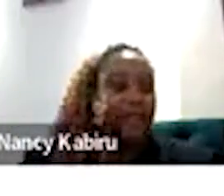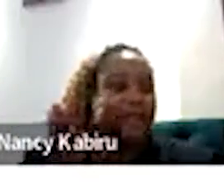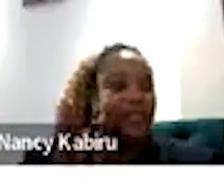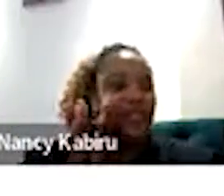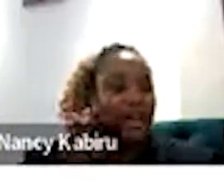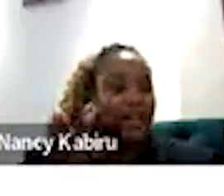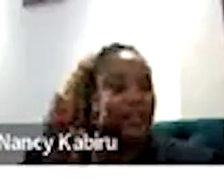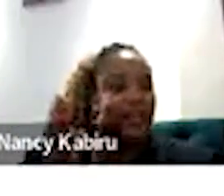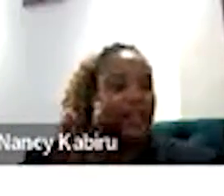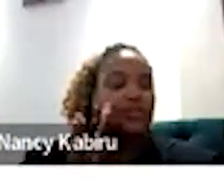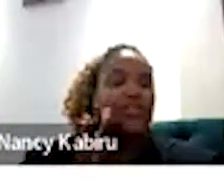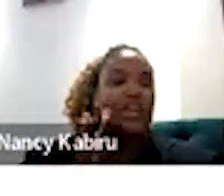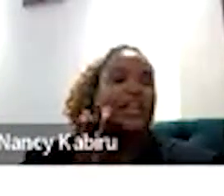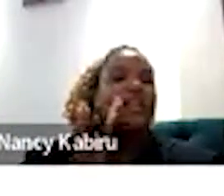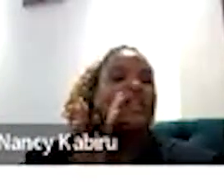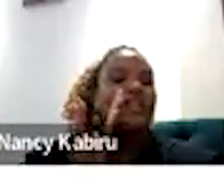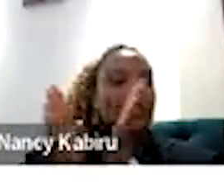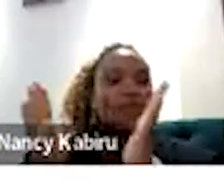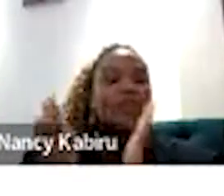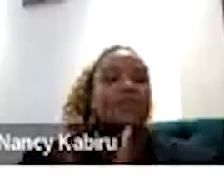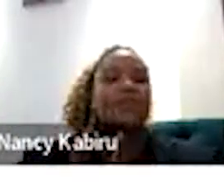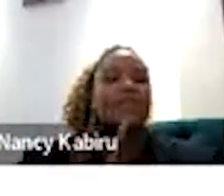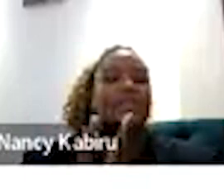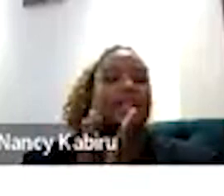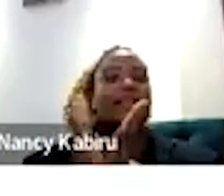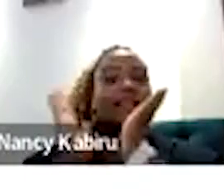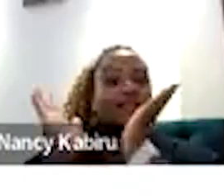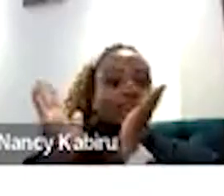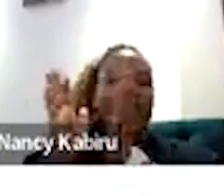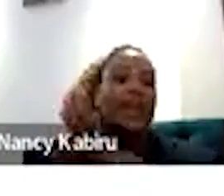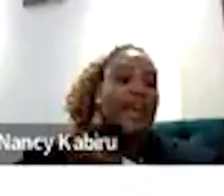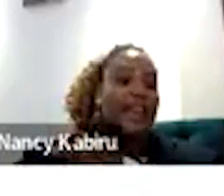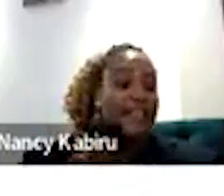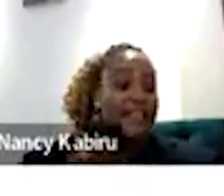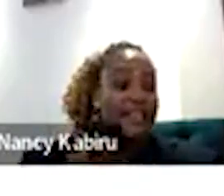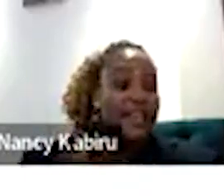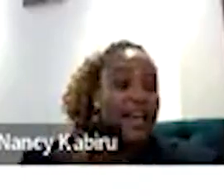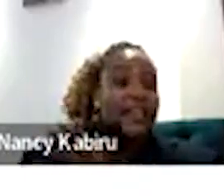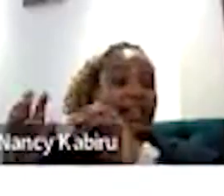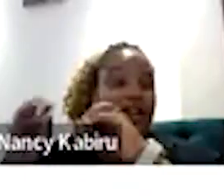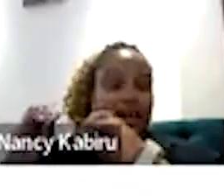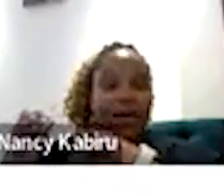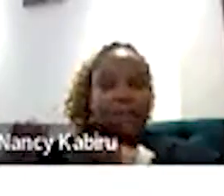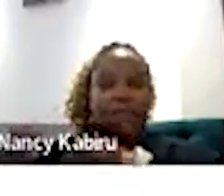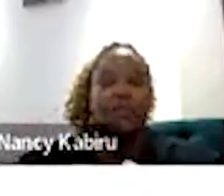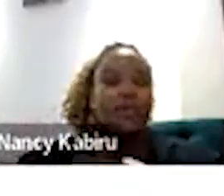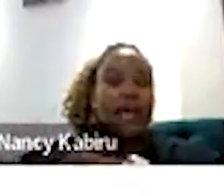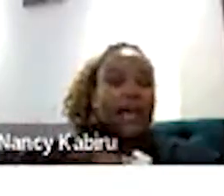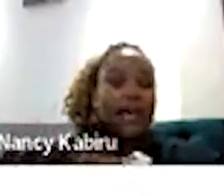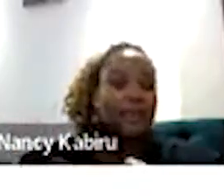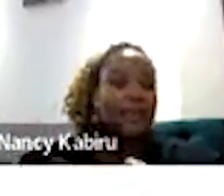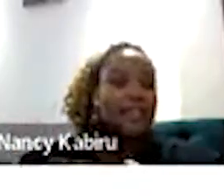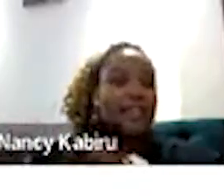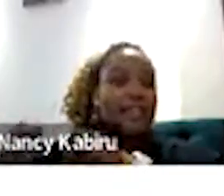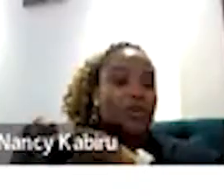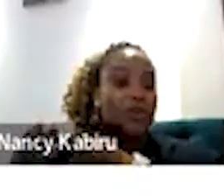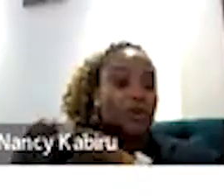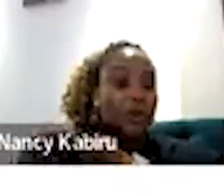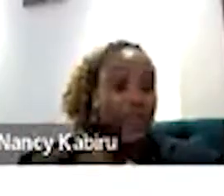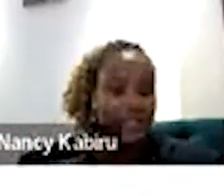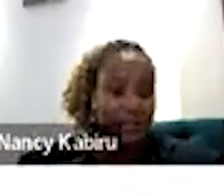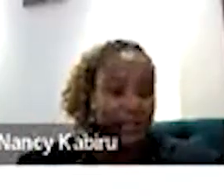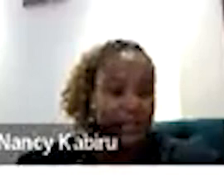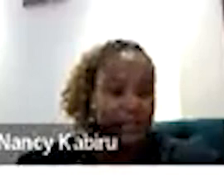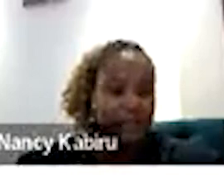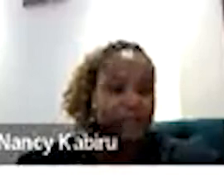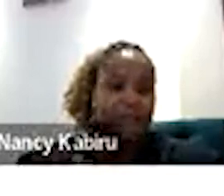relationship, mother to child, father to child, the relationship sort of takes a drift. And the teenager school academic is